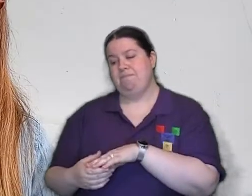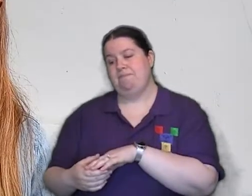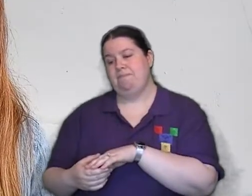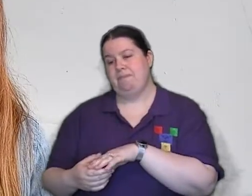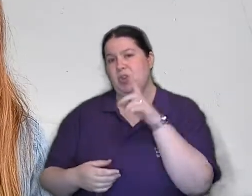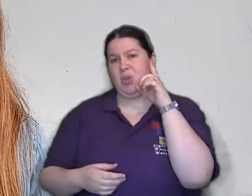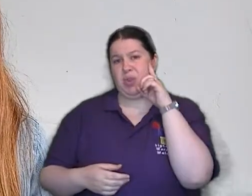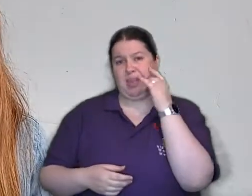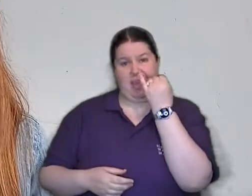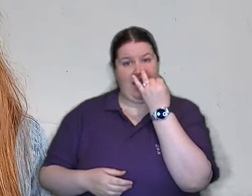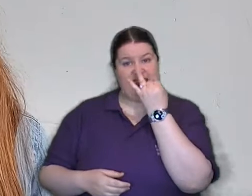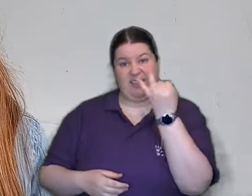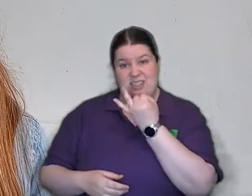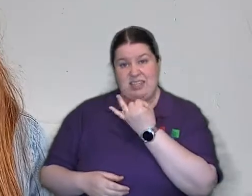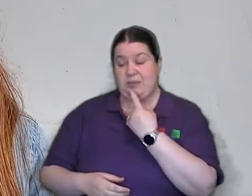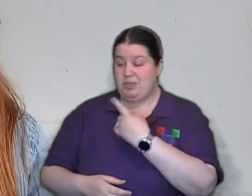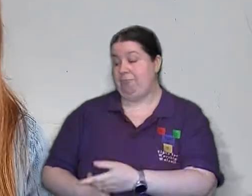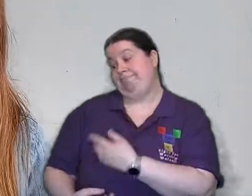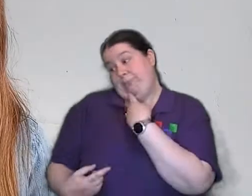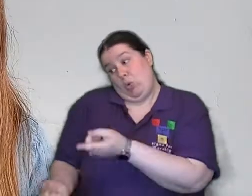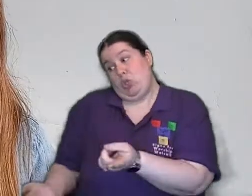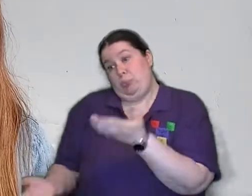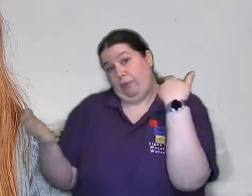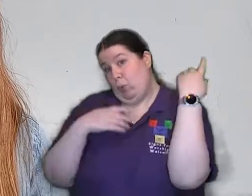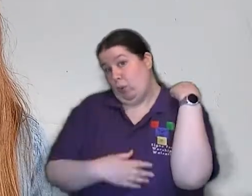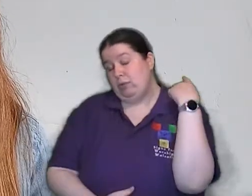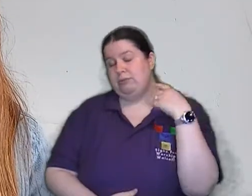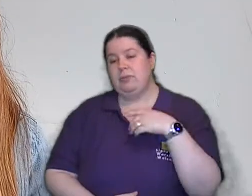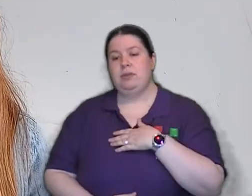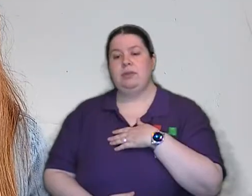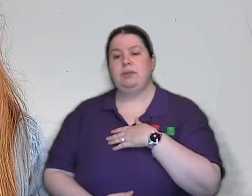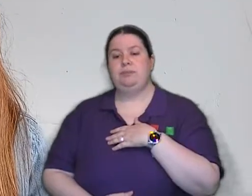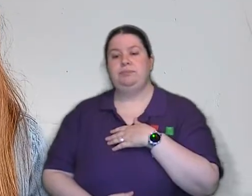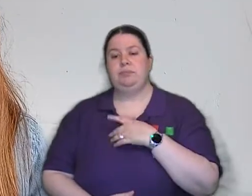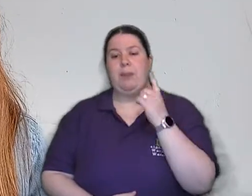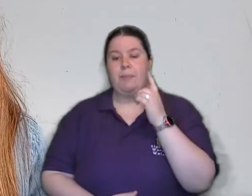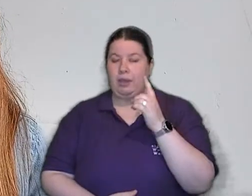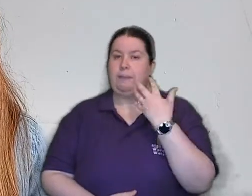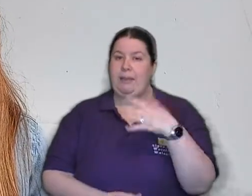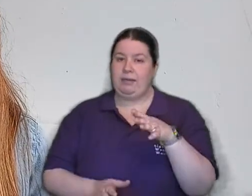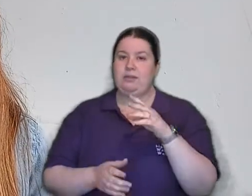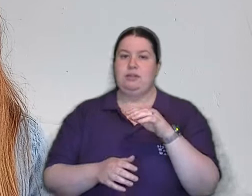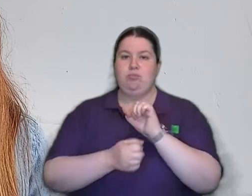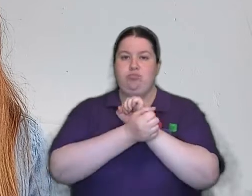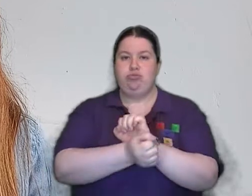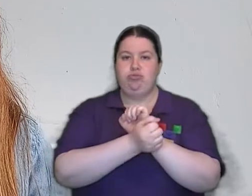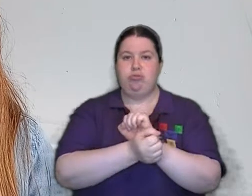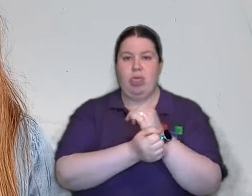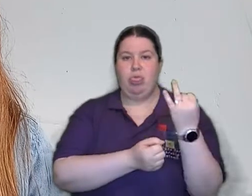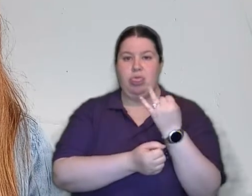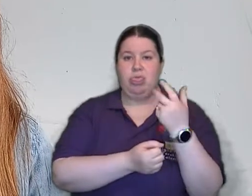17-year-old Joseph might have at the very least said, "I told you so." But an undeserved 13-year sentence in